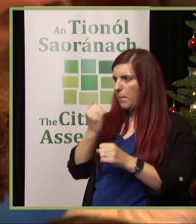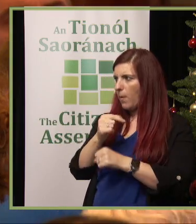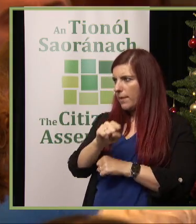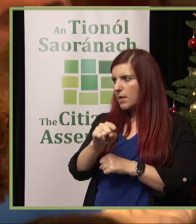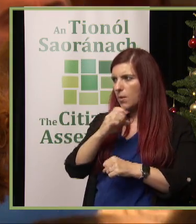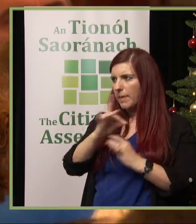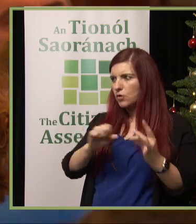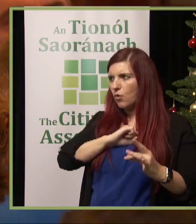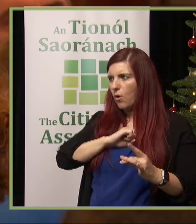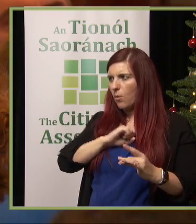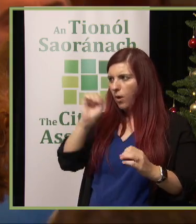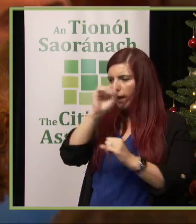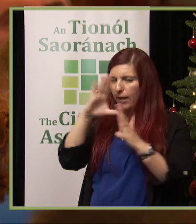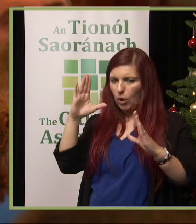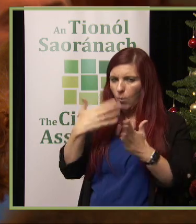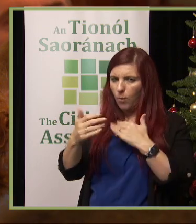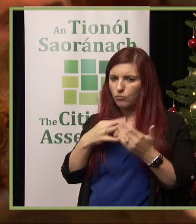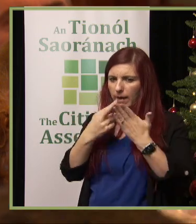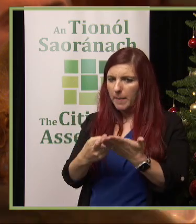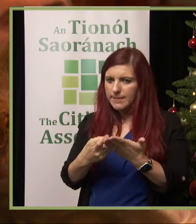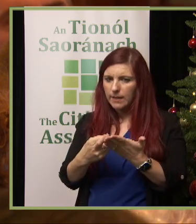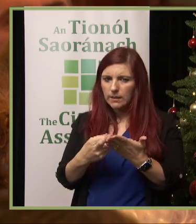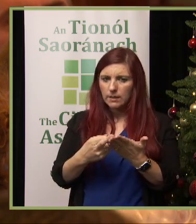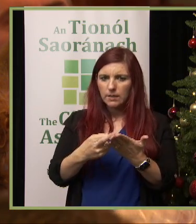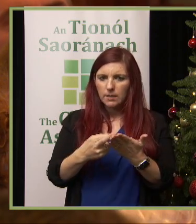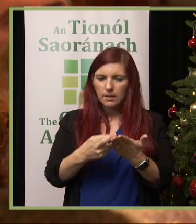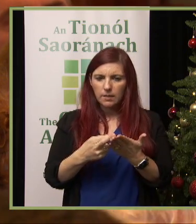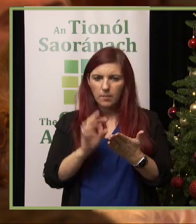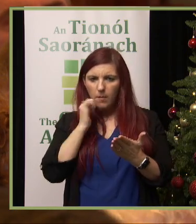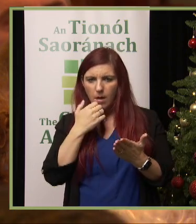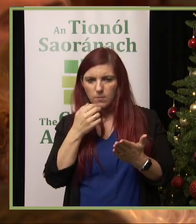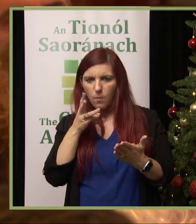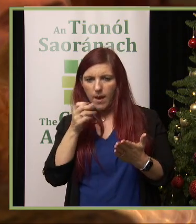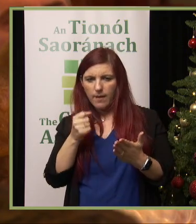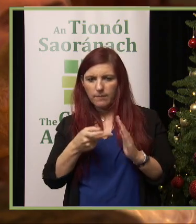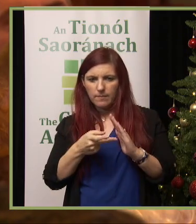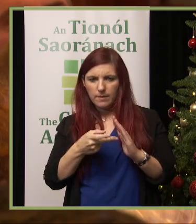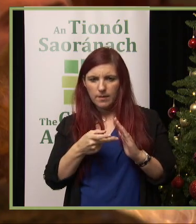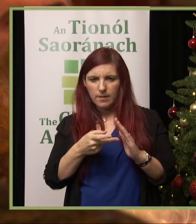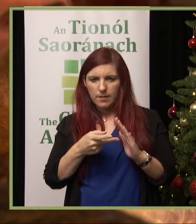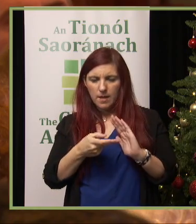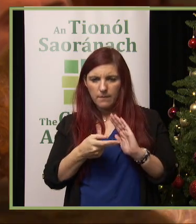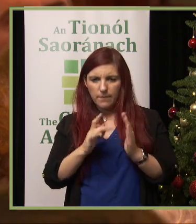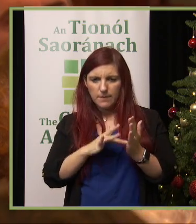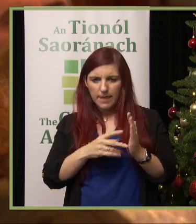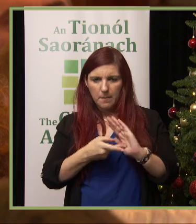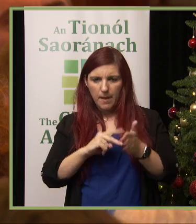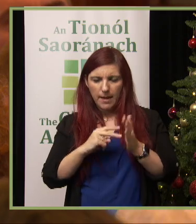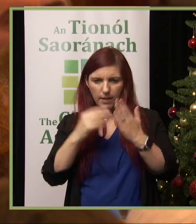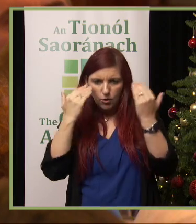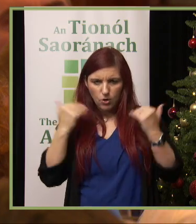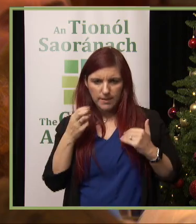we're very clear on what we're actually recommending when there is 15 planning officers that will be coming up, 15 planning judges that will be coming